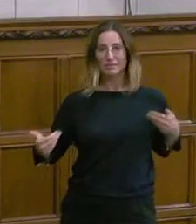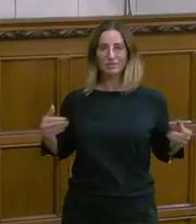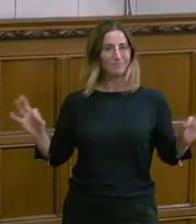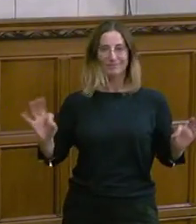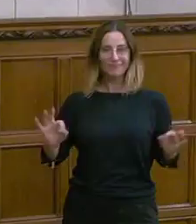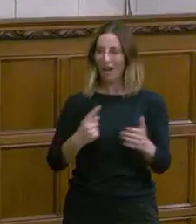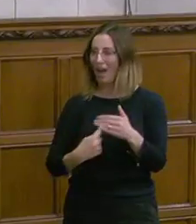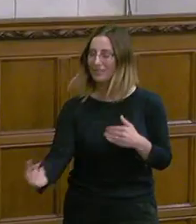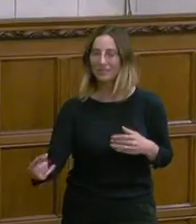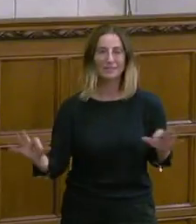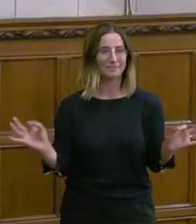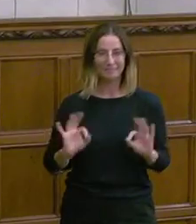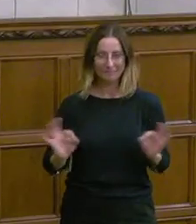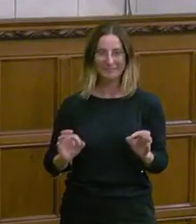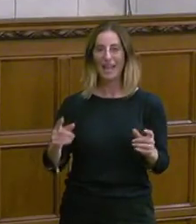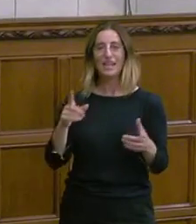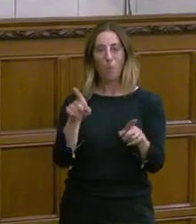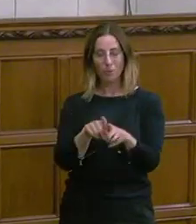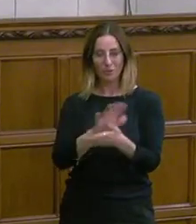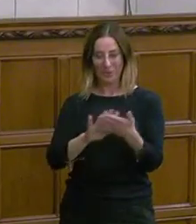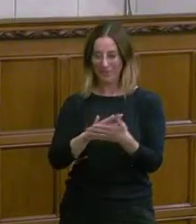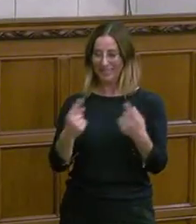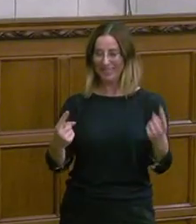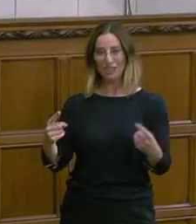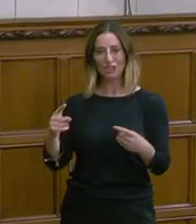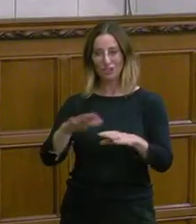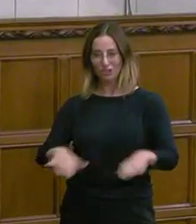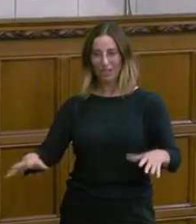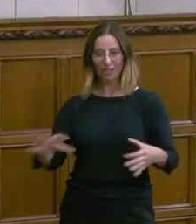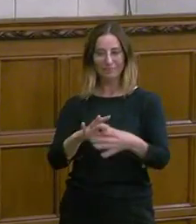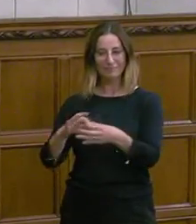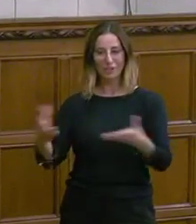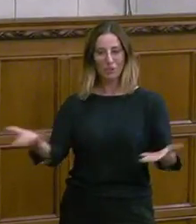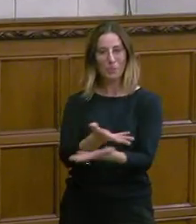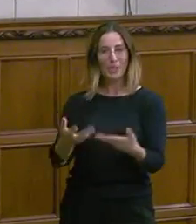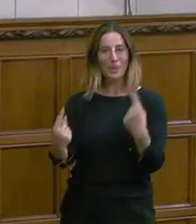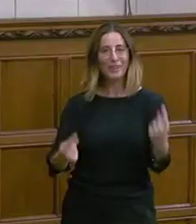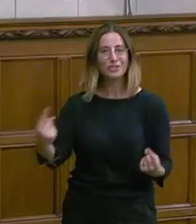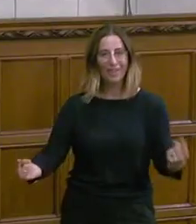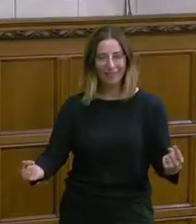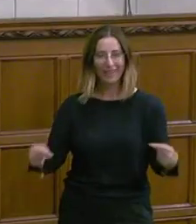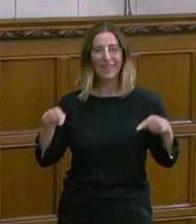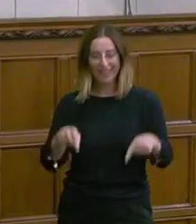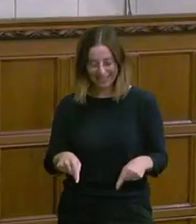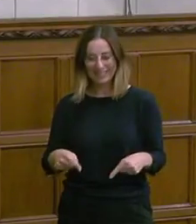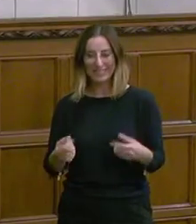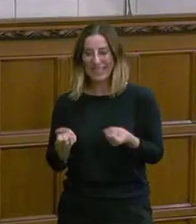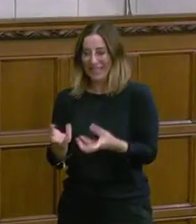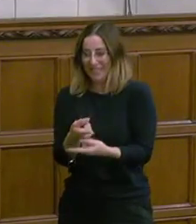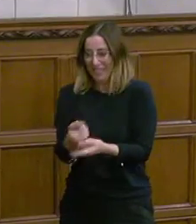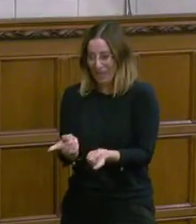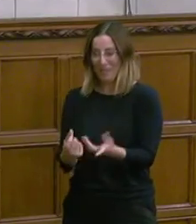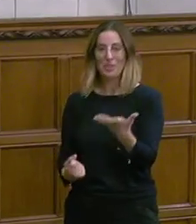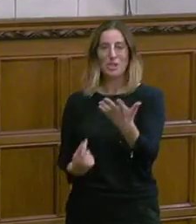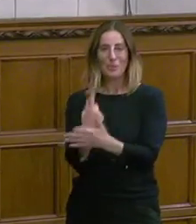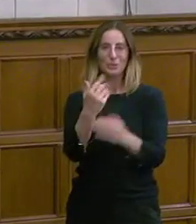deeply important that children with additional needs are given the requisite support to allow them all of the opportunity that their hearing peers, and